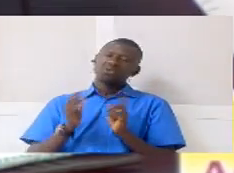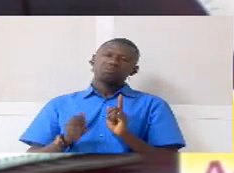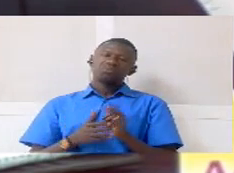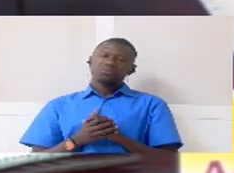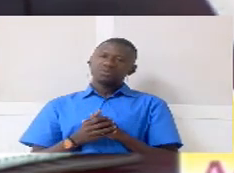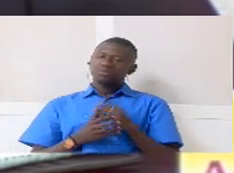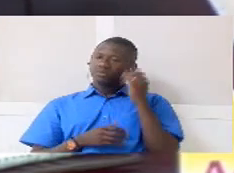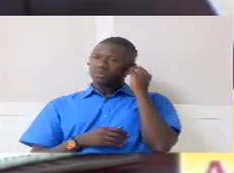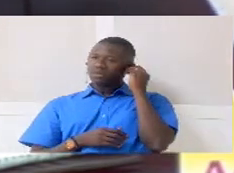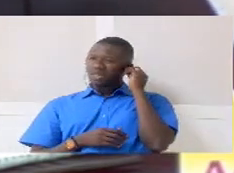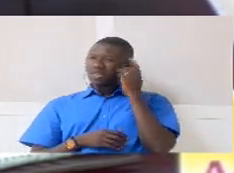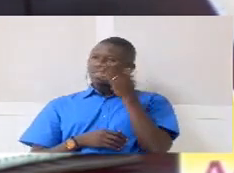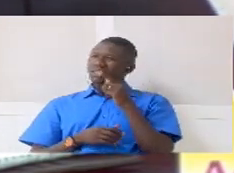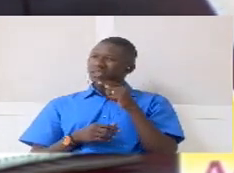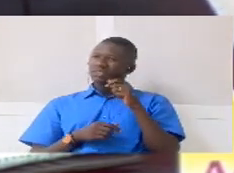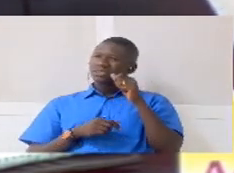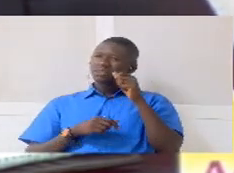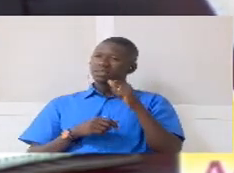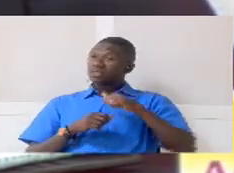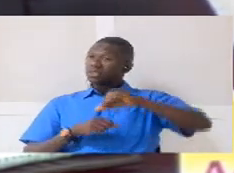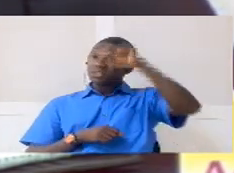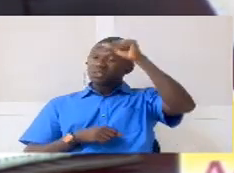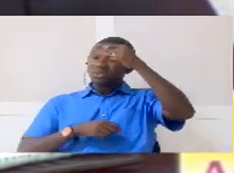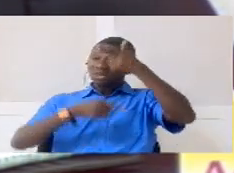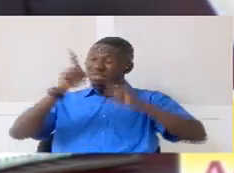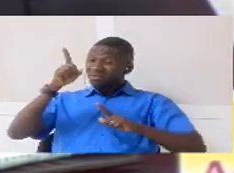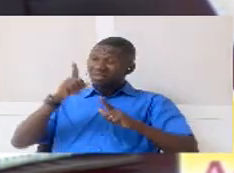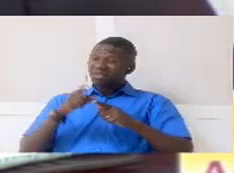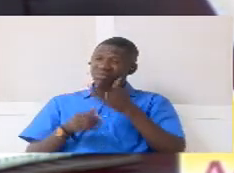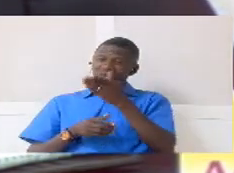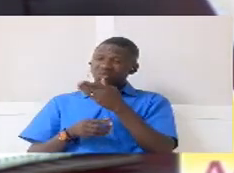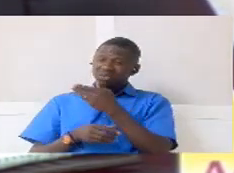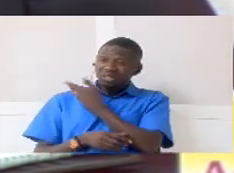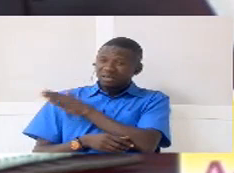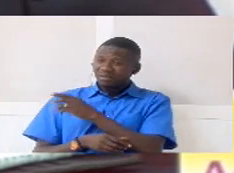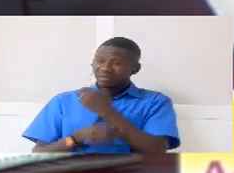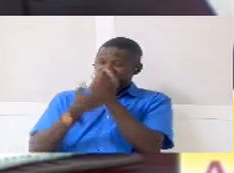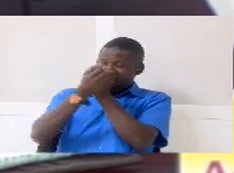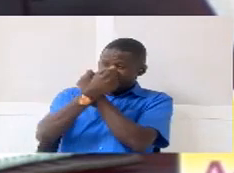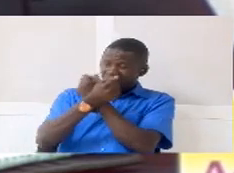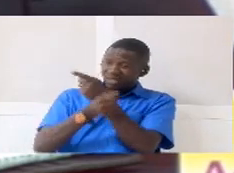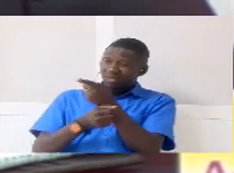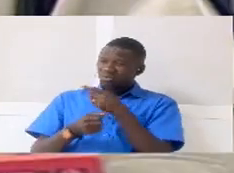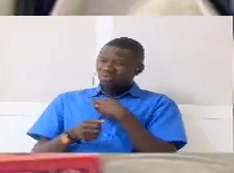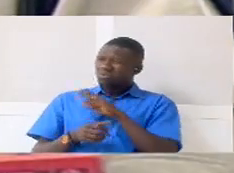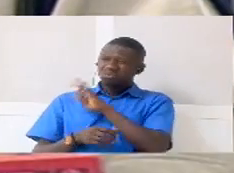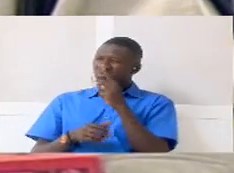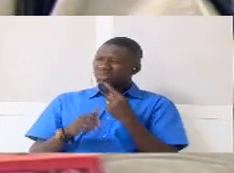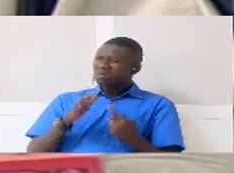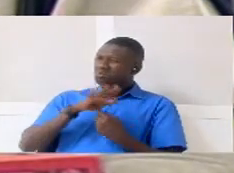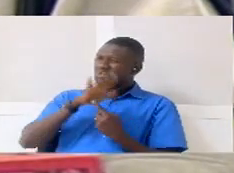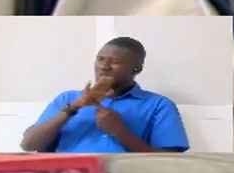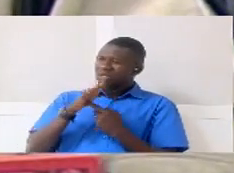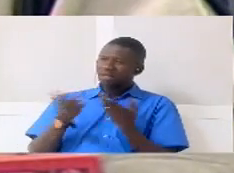At that senior level where you left the prison, it was more of an opportunity in the Interior Ministry. You were hopeless at the